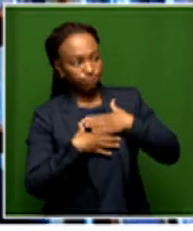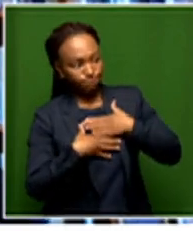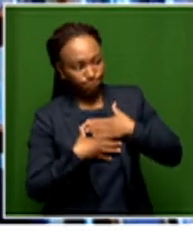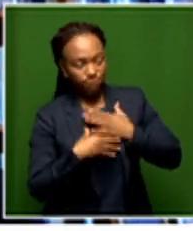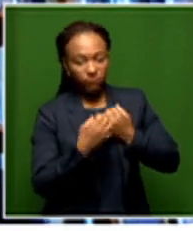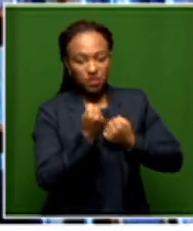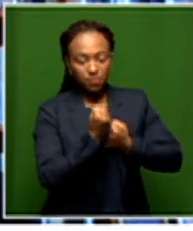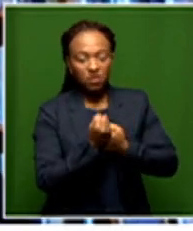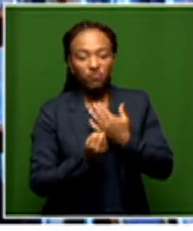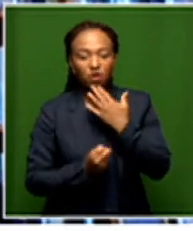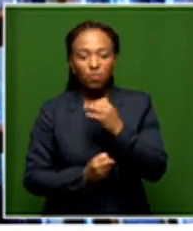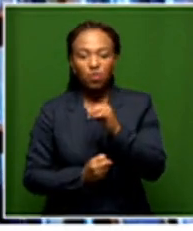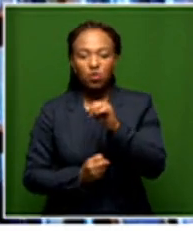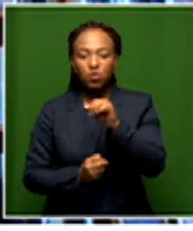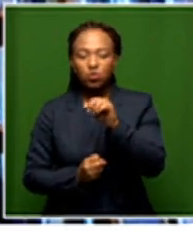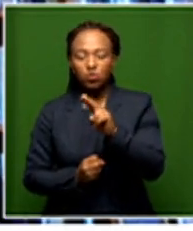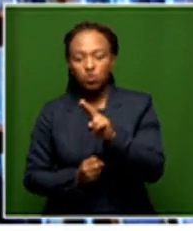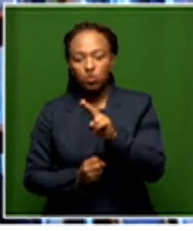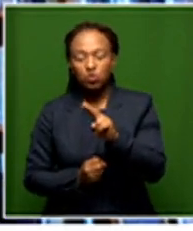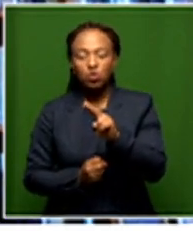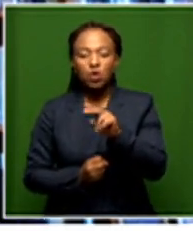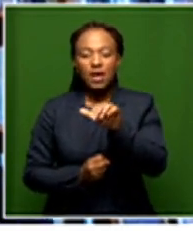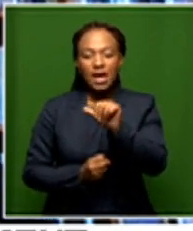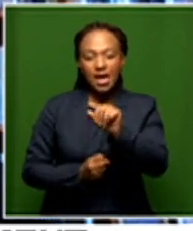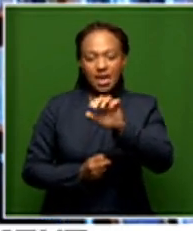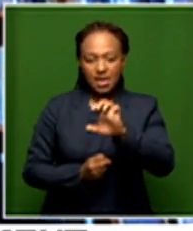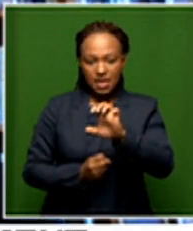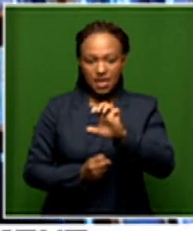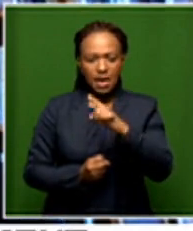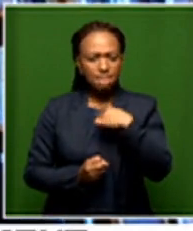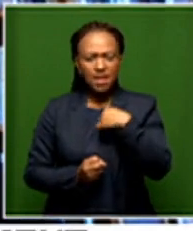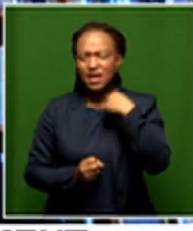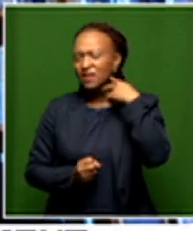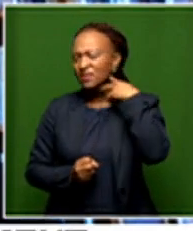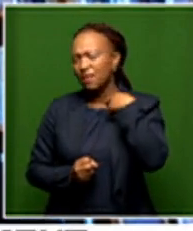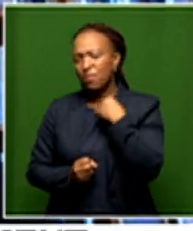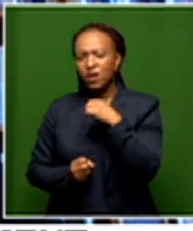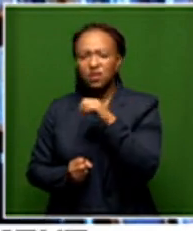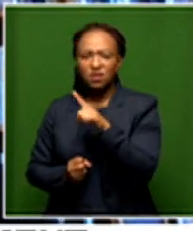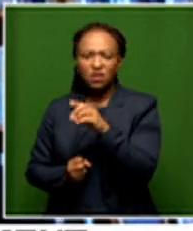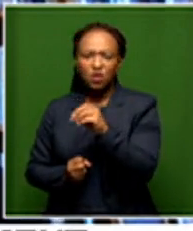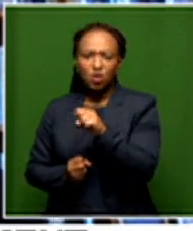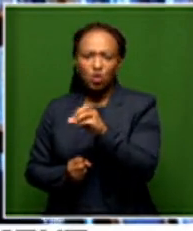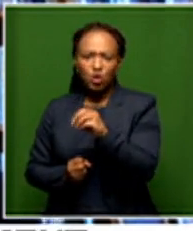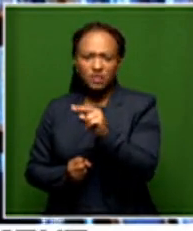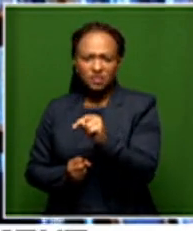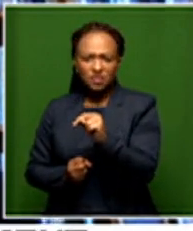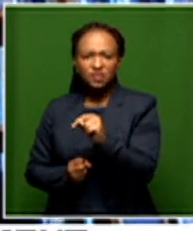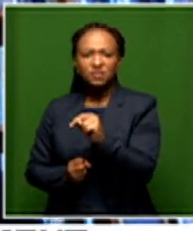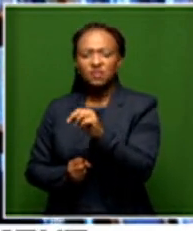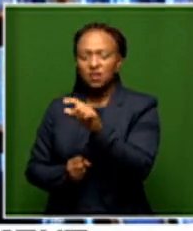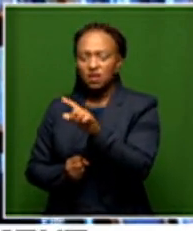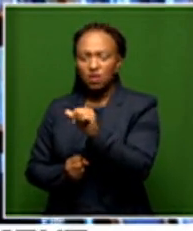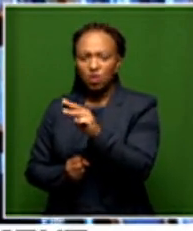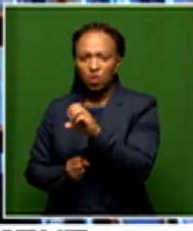UAE. But I'm disappointed that that Lawson has misunderstood. I do not suggest that the NPA